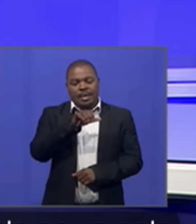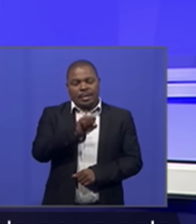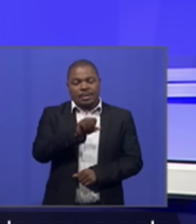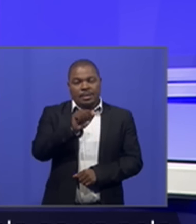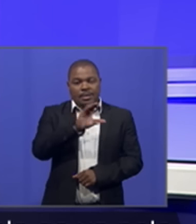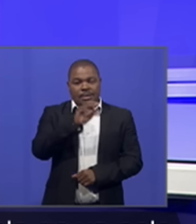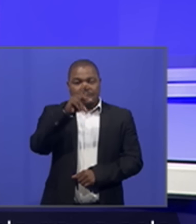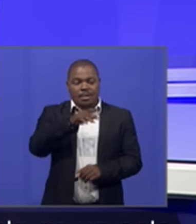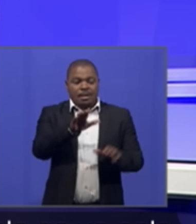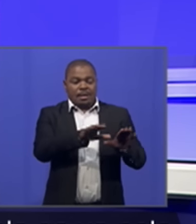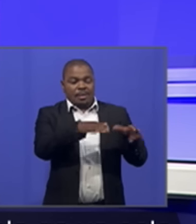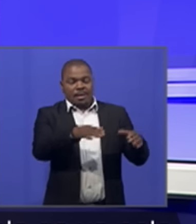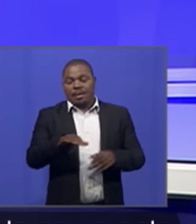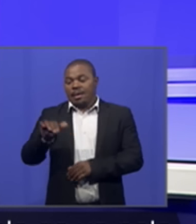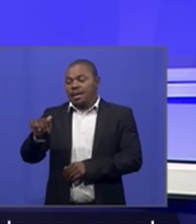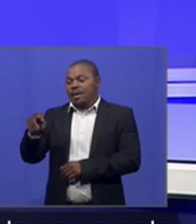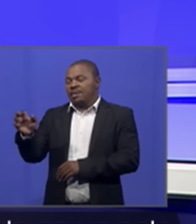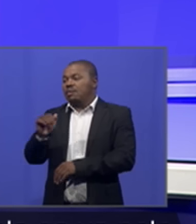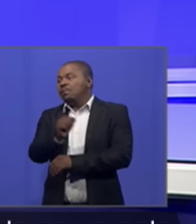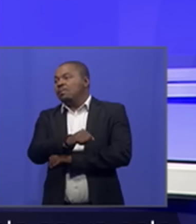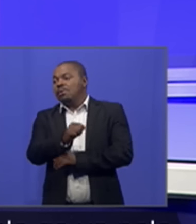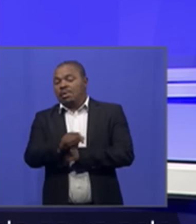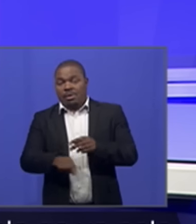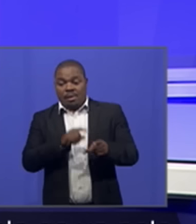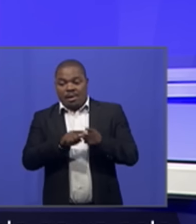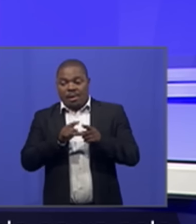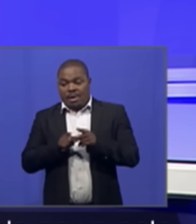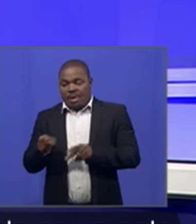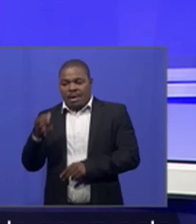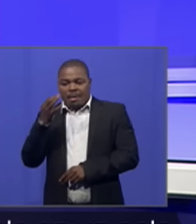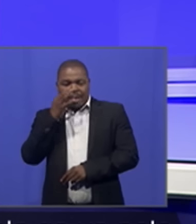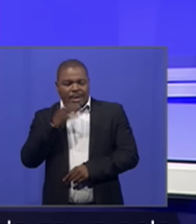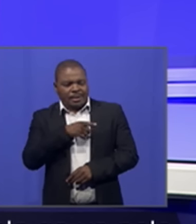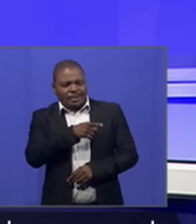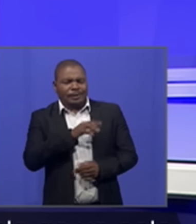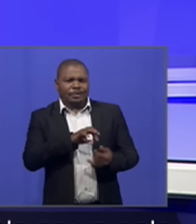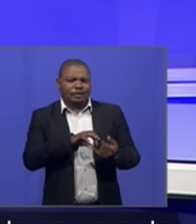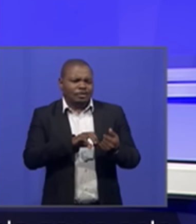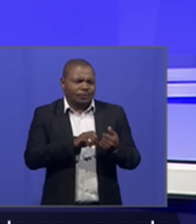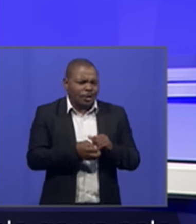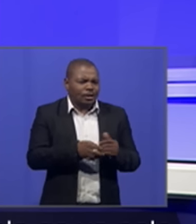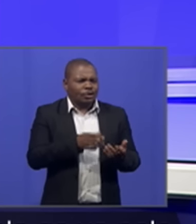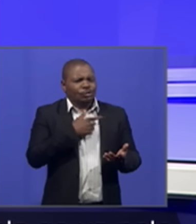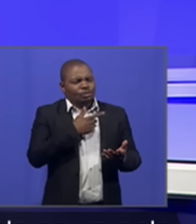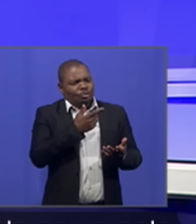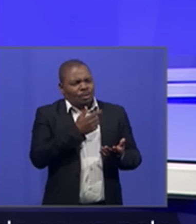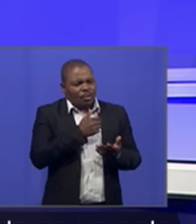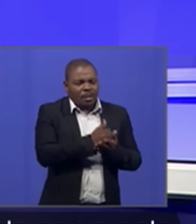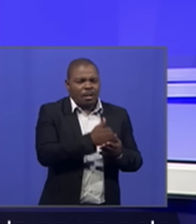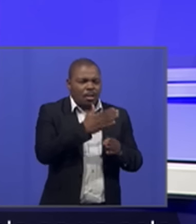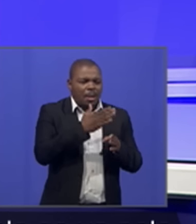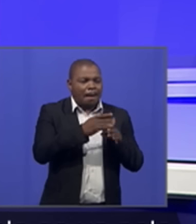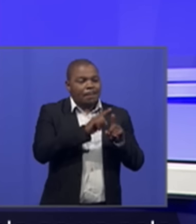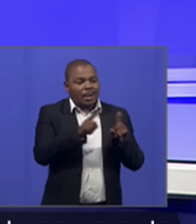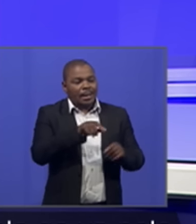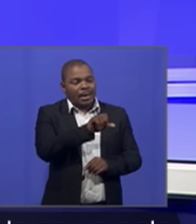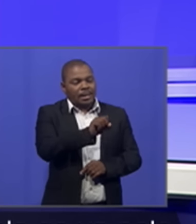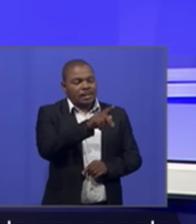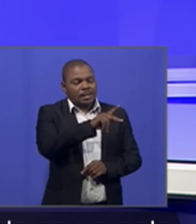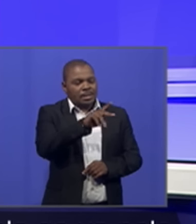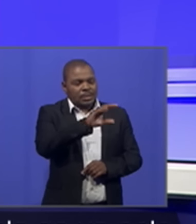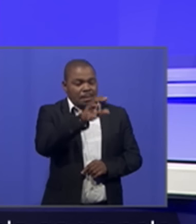tsedišitšwe mahlo ke ANC le go latofatša mokgatlo wo ka go dira o kare wa bahlankela le go tla ka magato a thatana kgatlhanong le maloko a